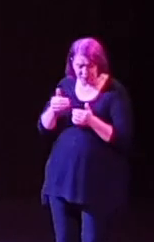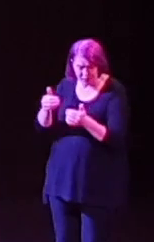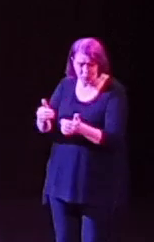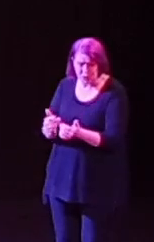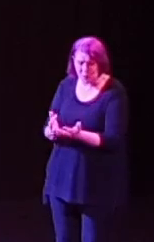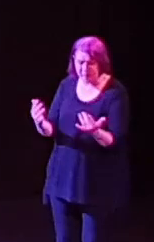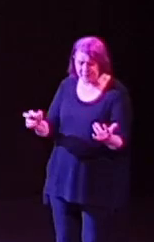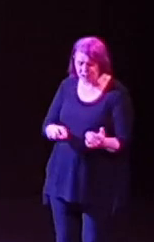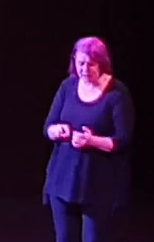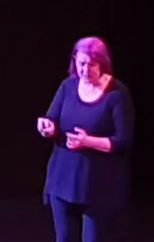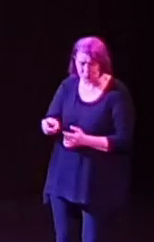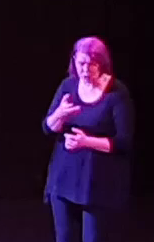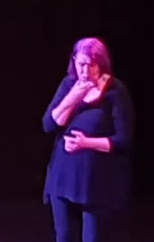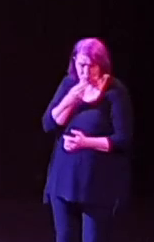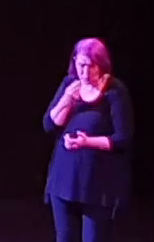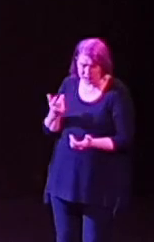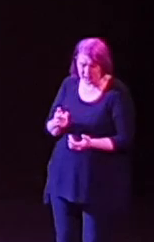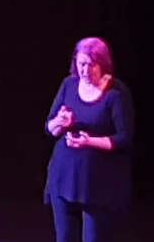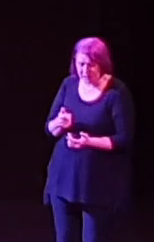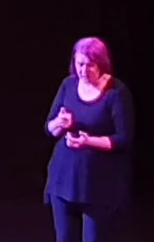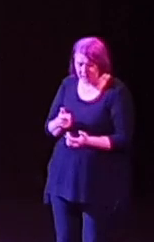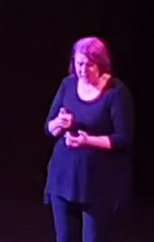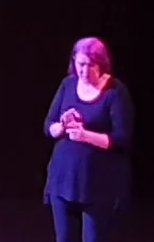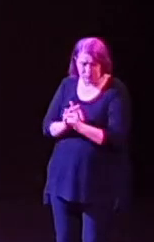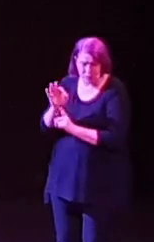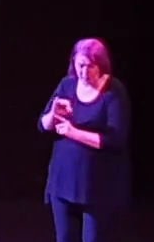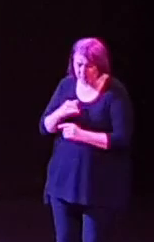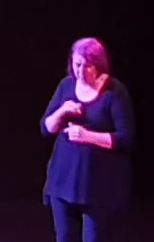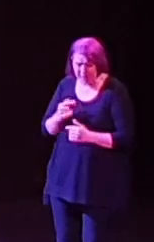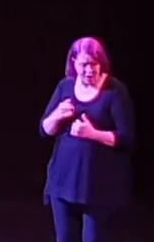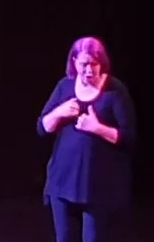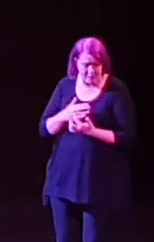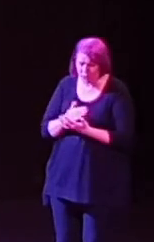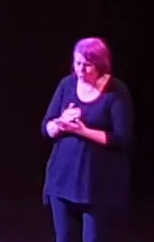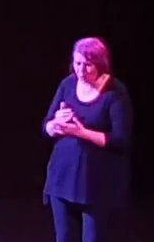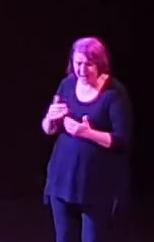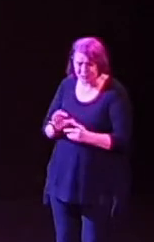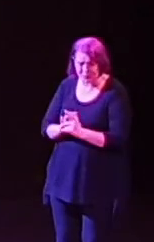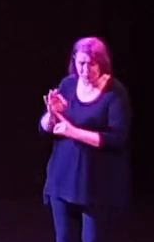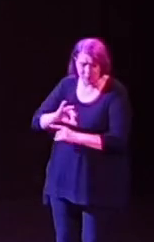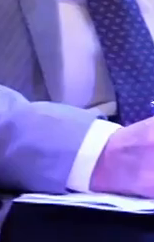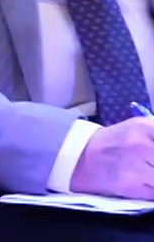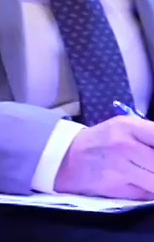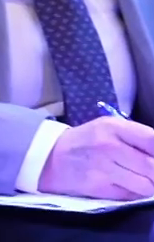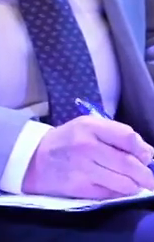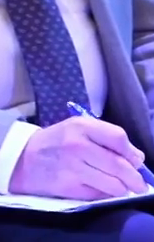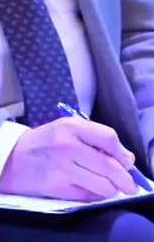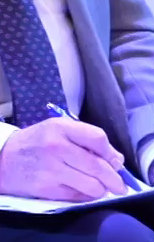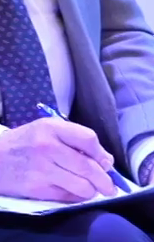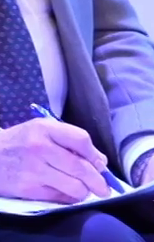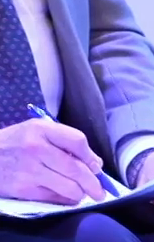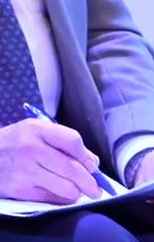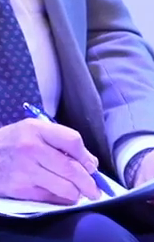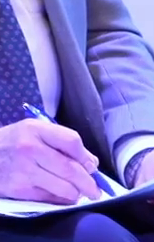I'm not too sure how we could improve that unless we make it free for its citizens. I